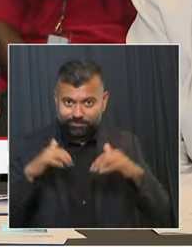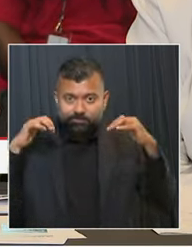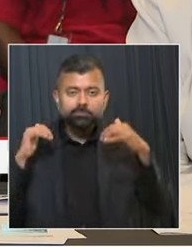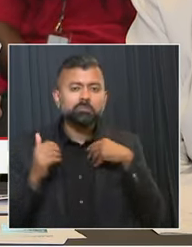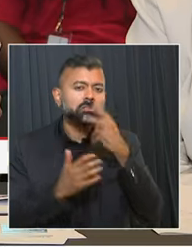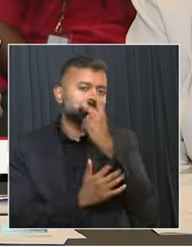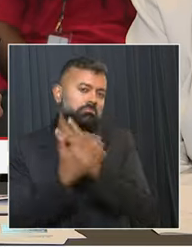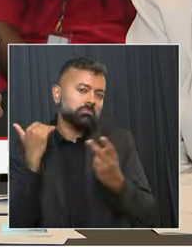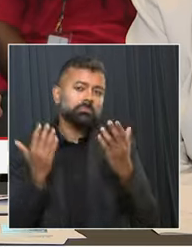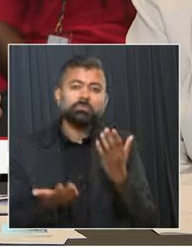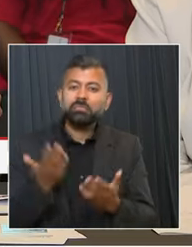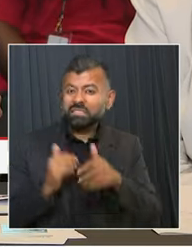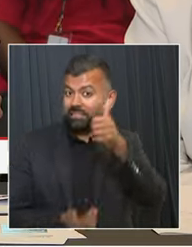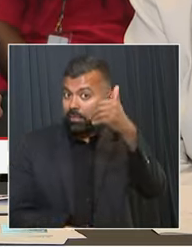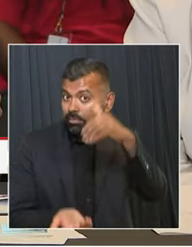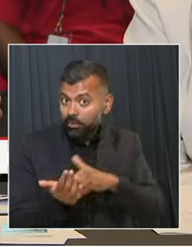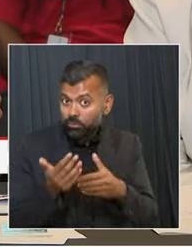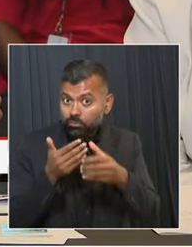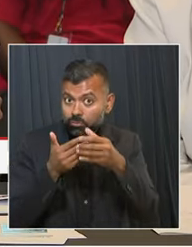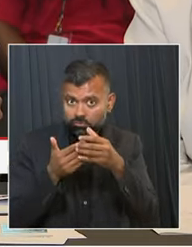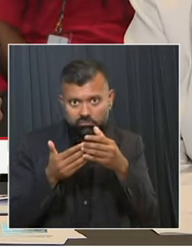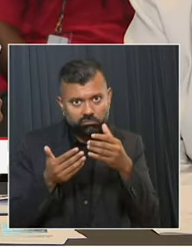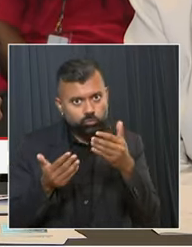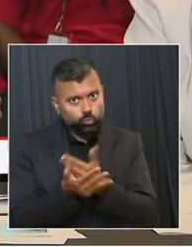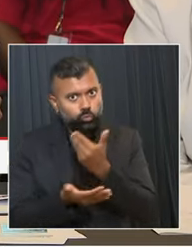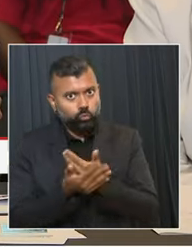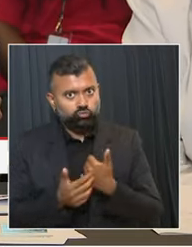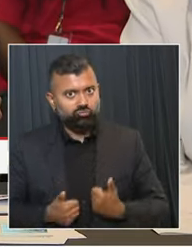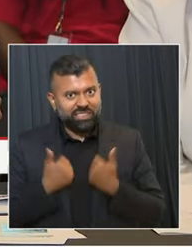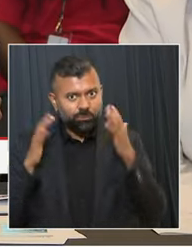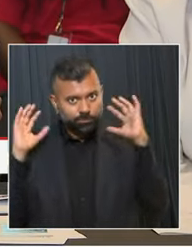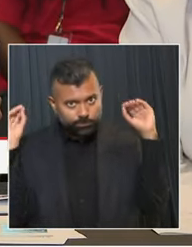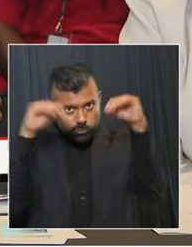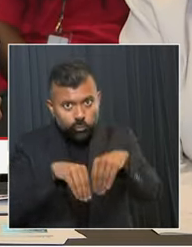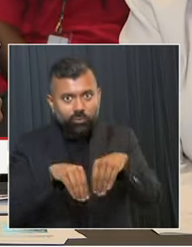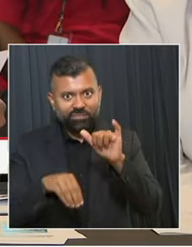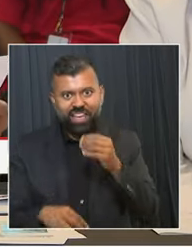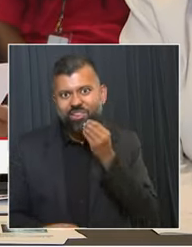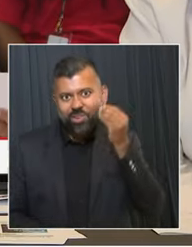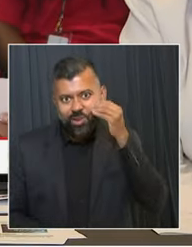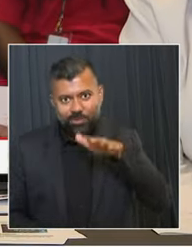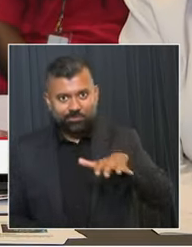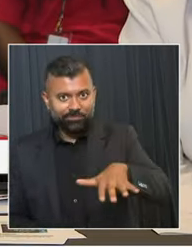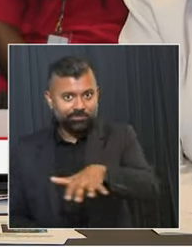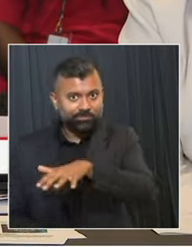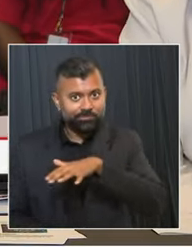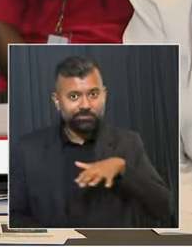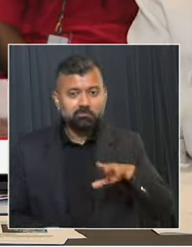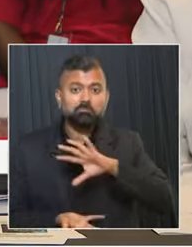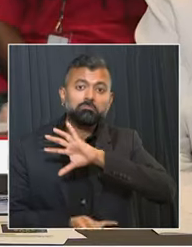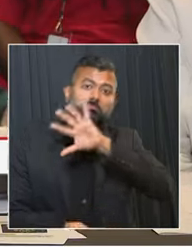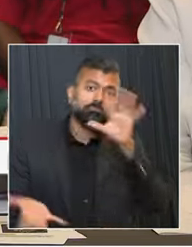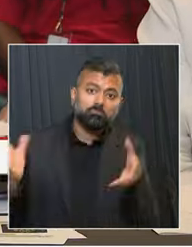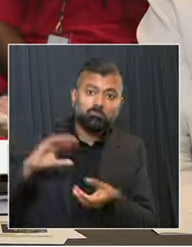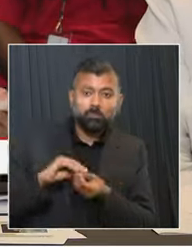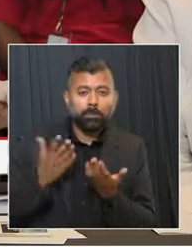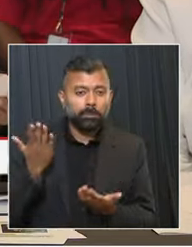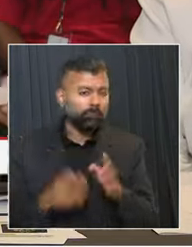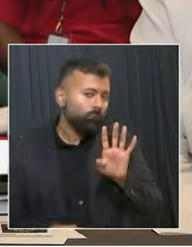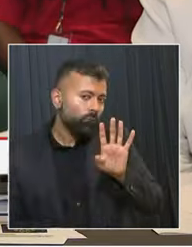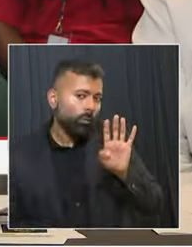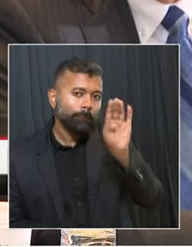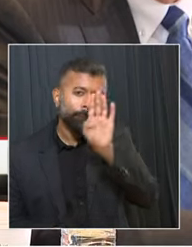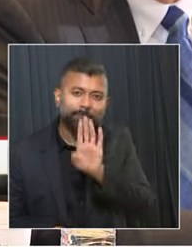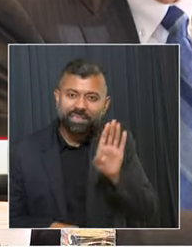residents. If you total those, it would be $4 billion in total taxes. Okay. That's a